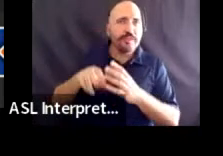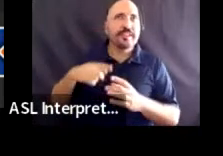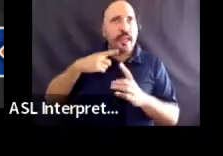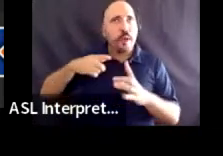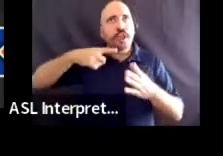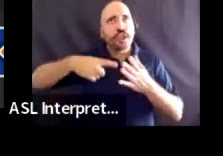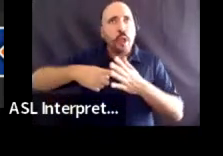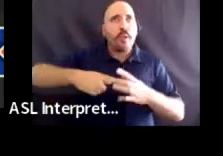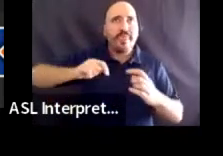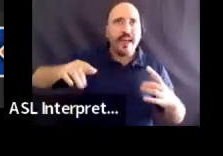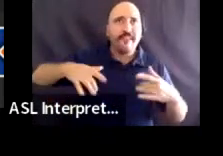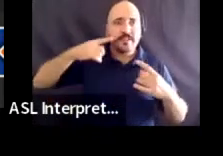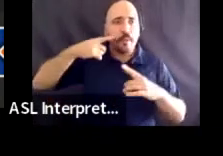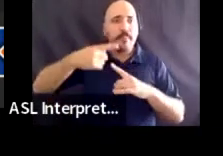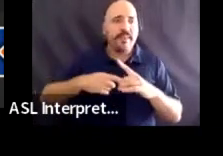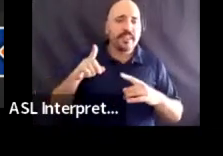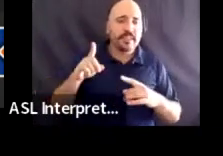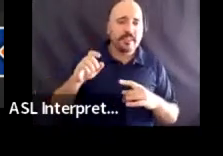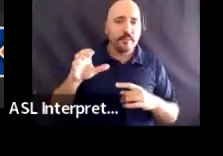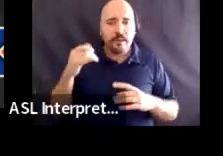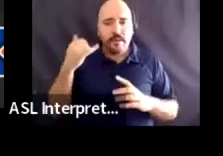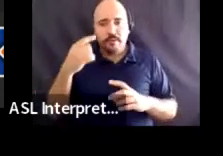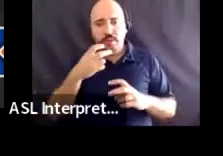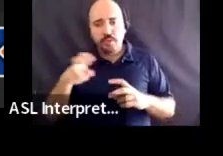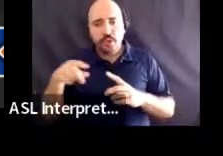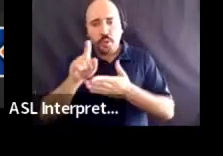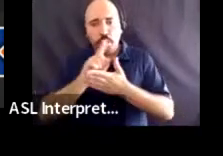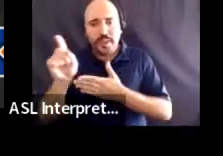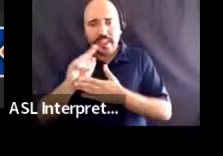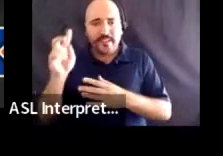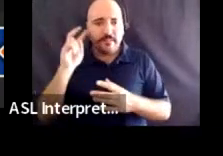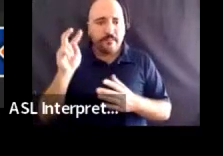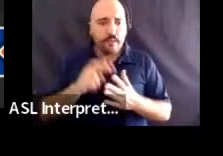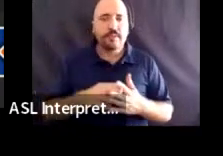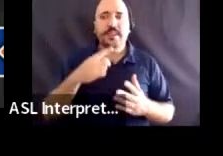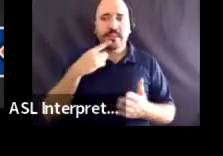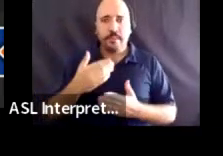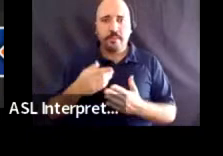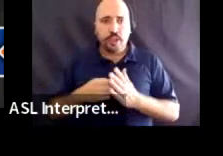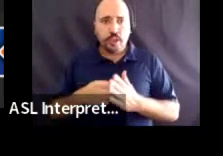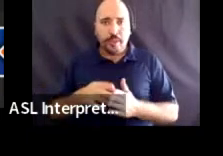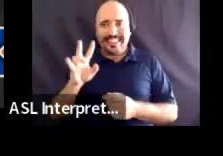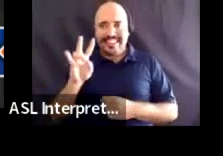month of December. If you switch to a week view, it might say showing 7